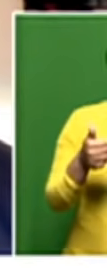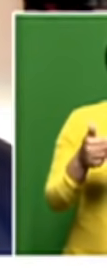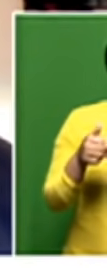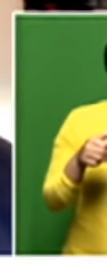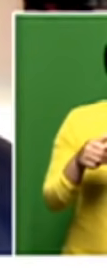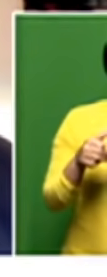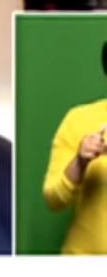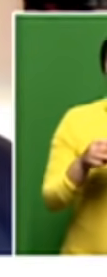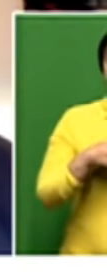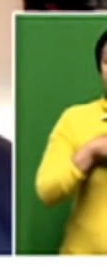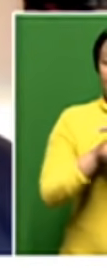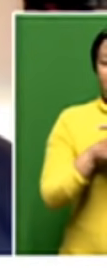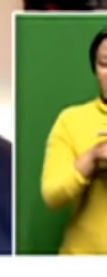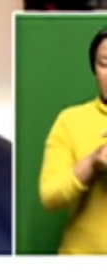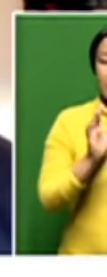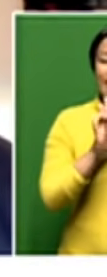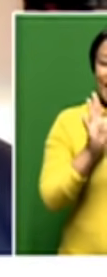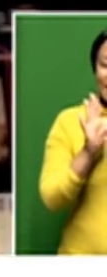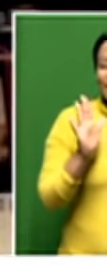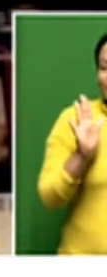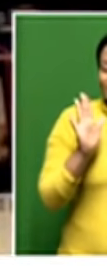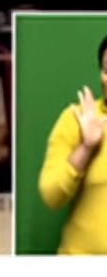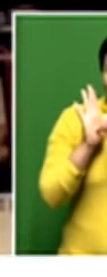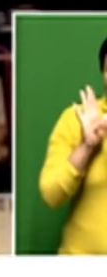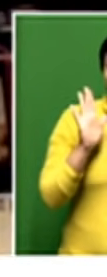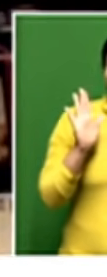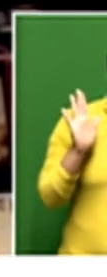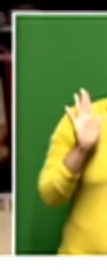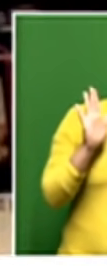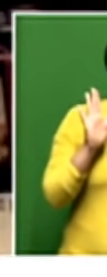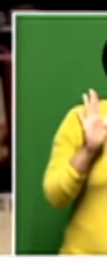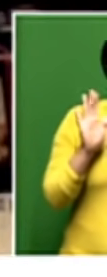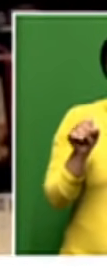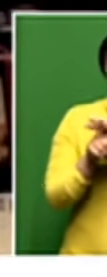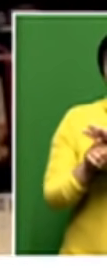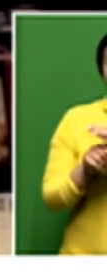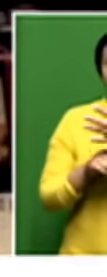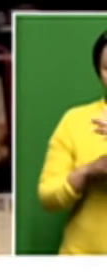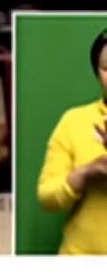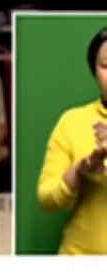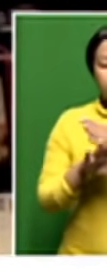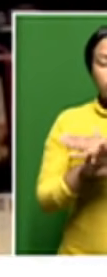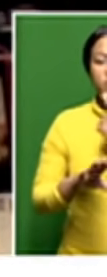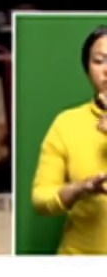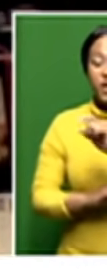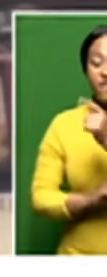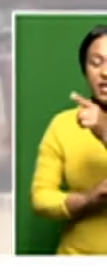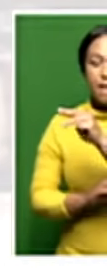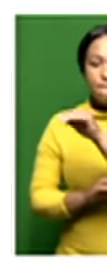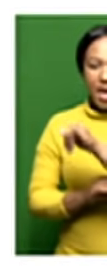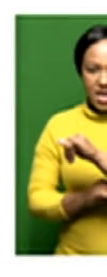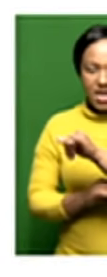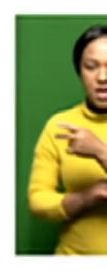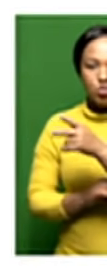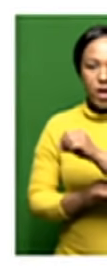stamped. The manufacturing date is what they need to look at. And we are covering the period, as you rightly said earlier, from the 1st of